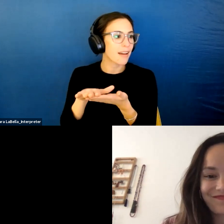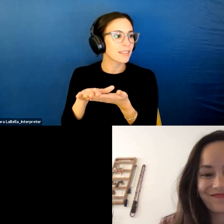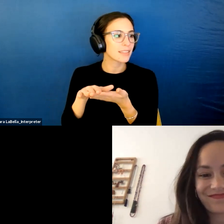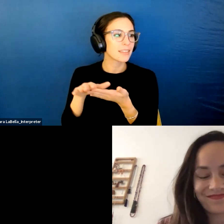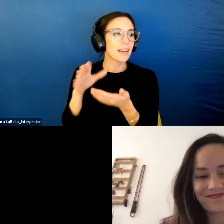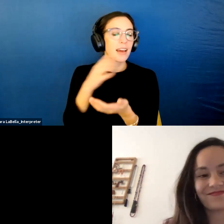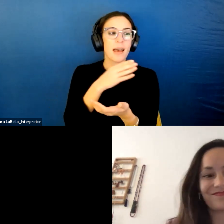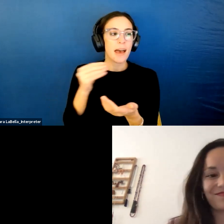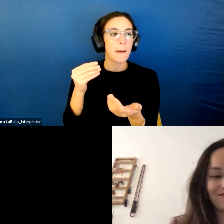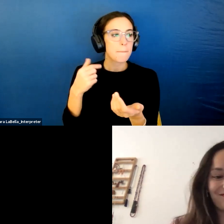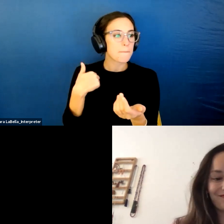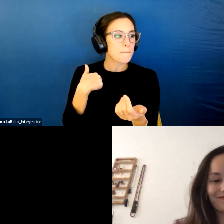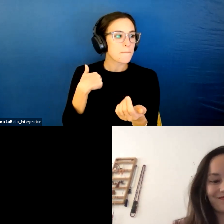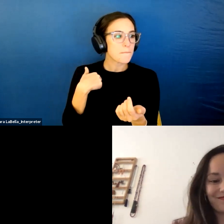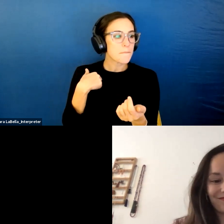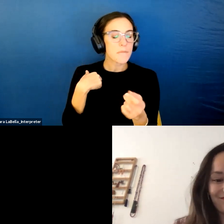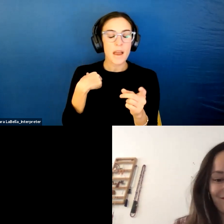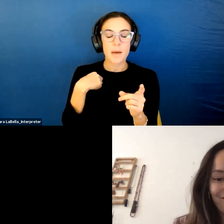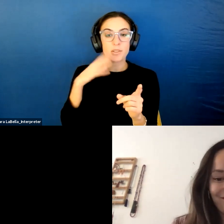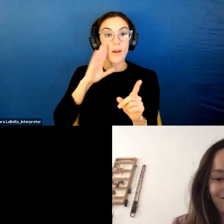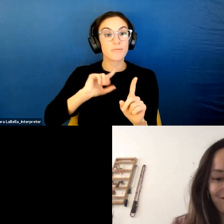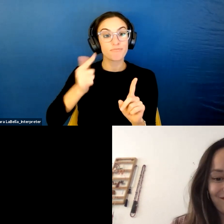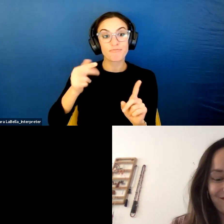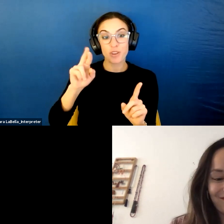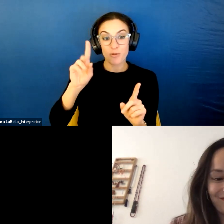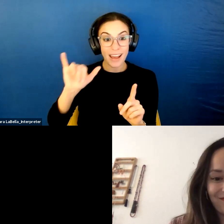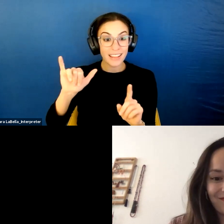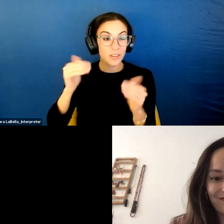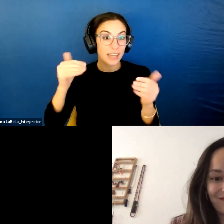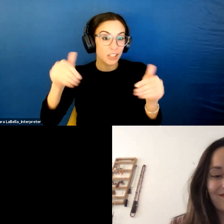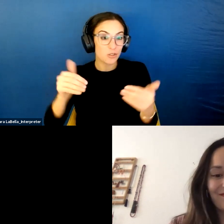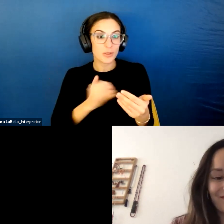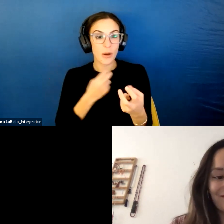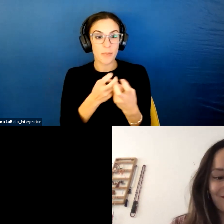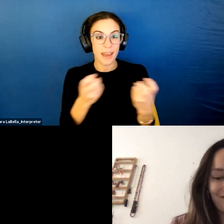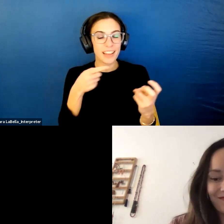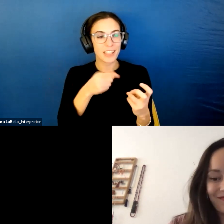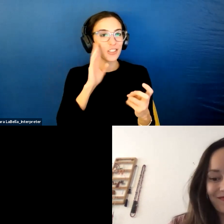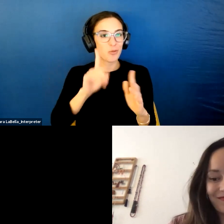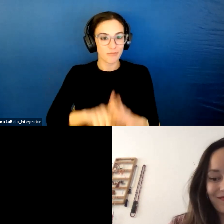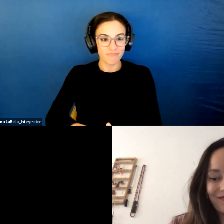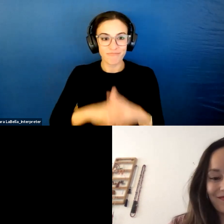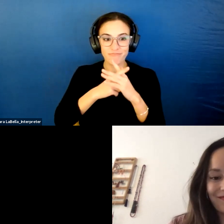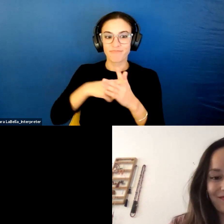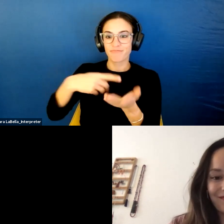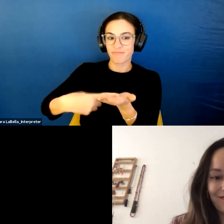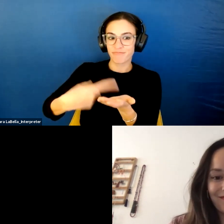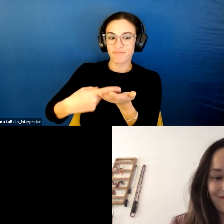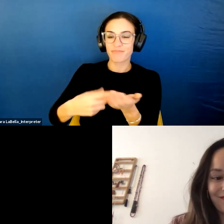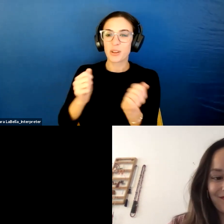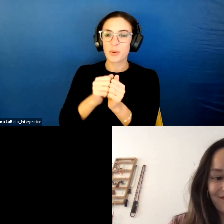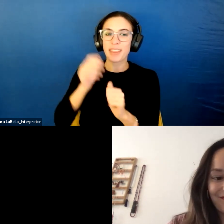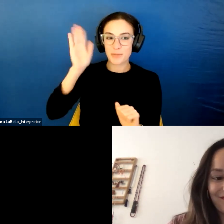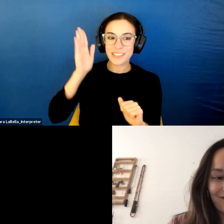her. So Riley, I'm going to pass it to you to kind of introduce our panel, and she will kick us off with the